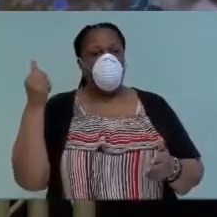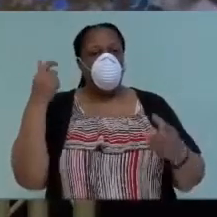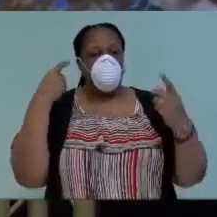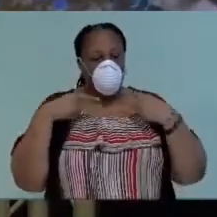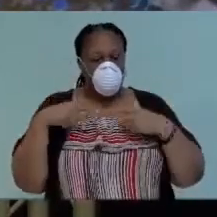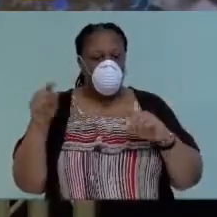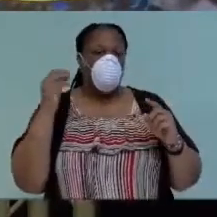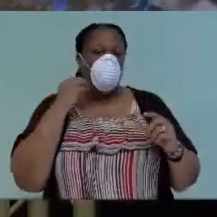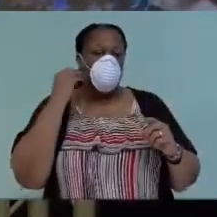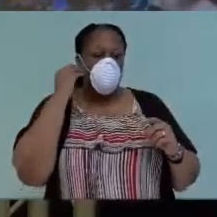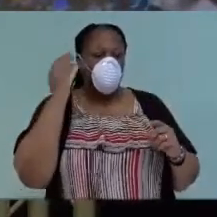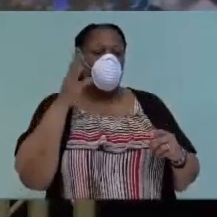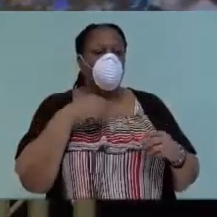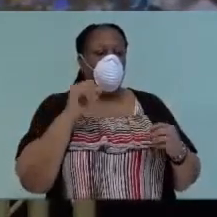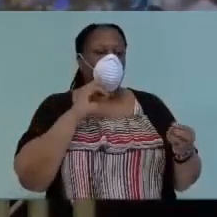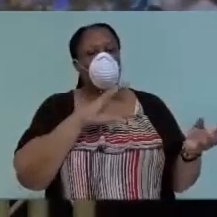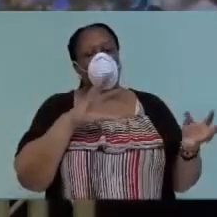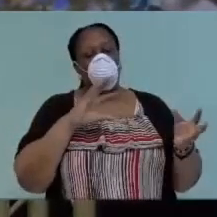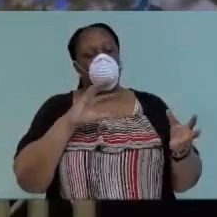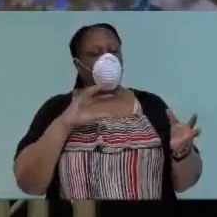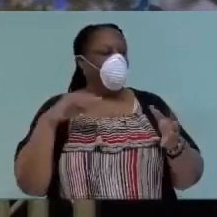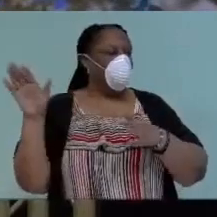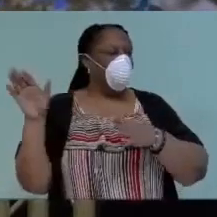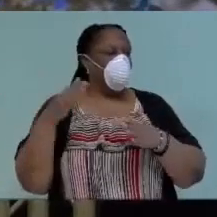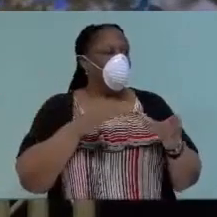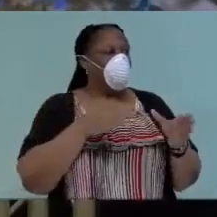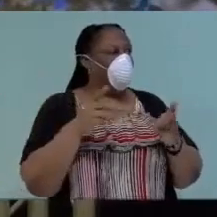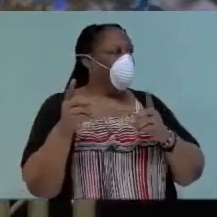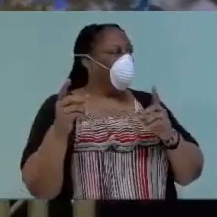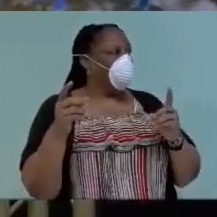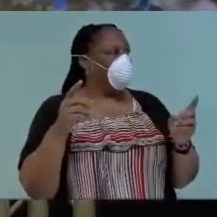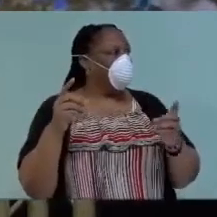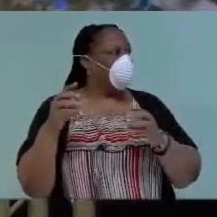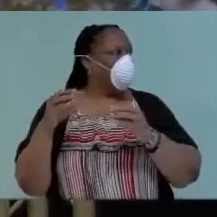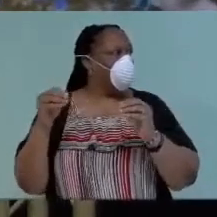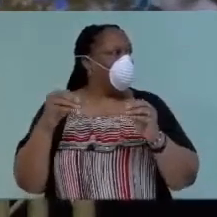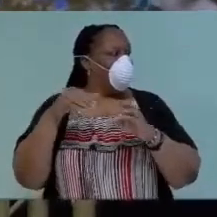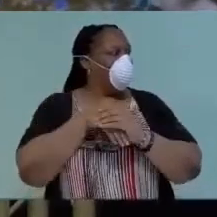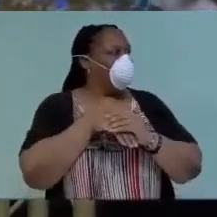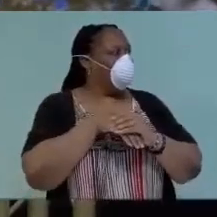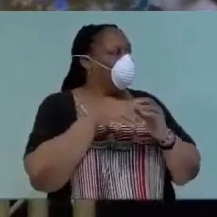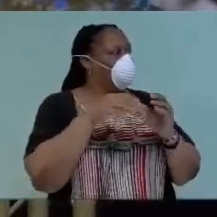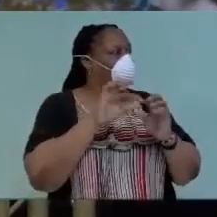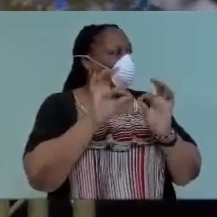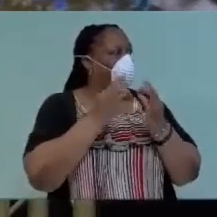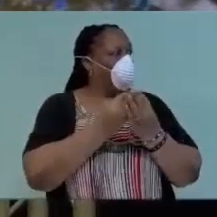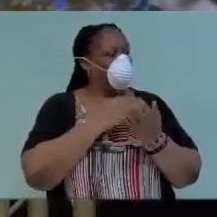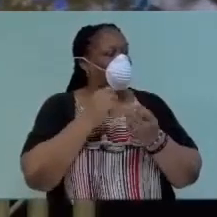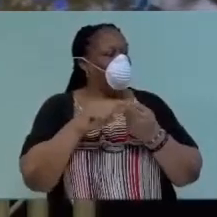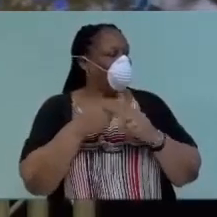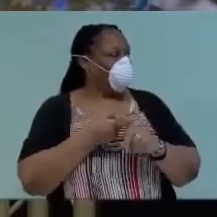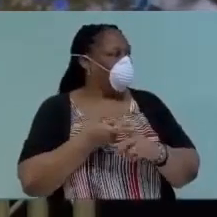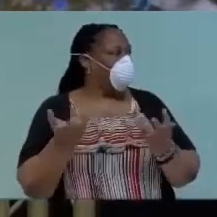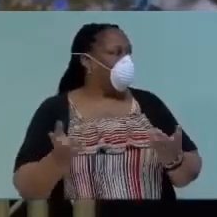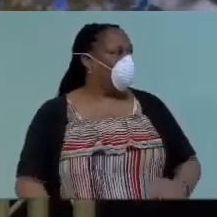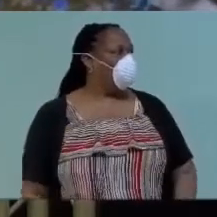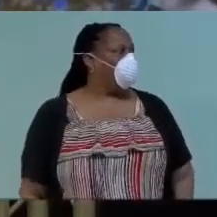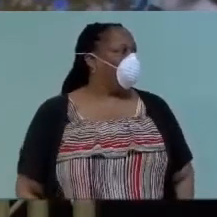COVID-19 infection does not therefore mean that one is completely virus-free. Our